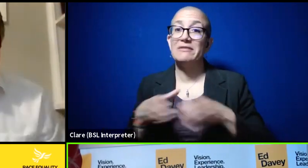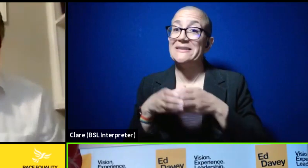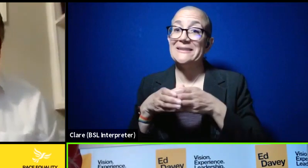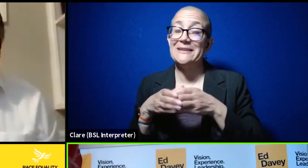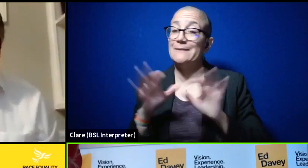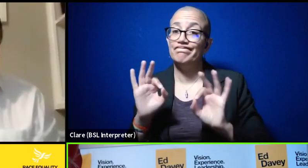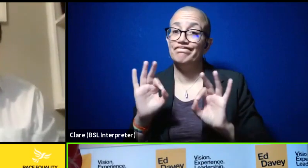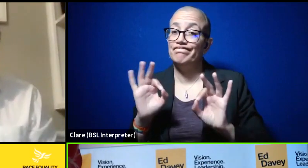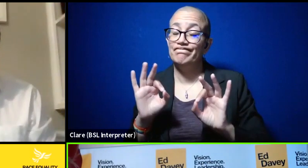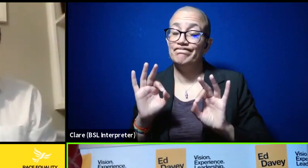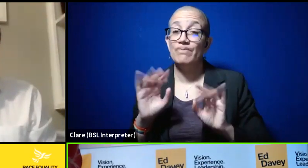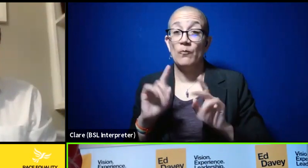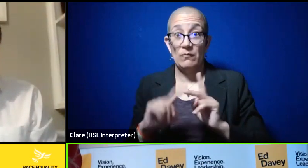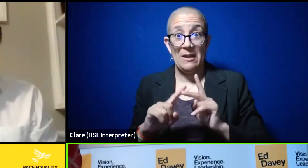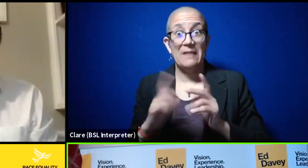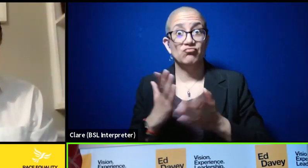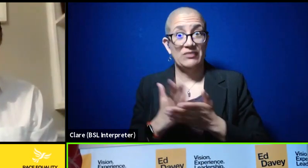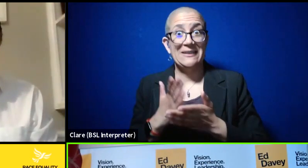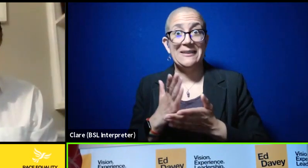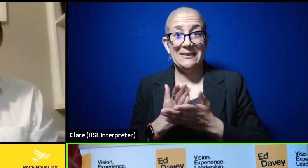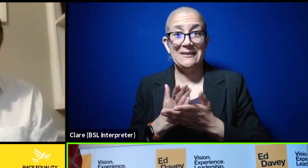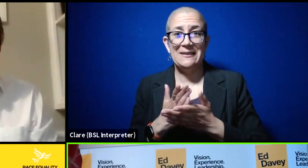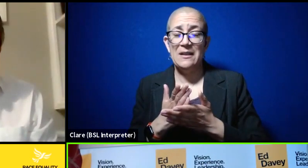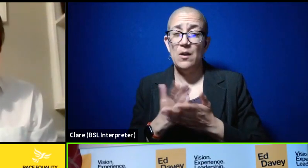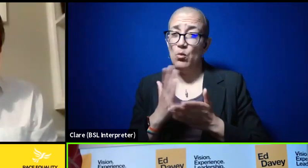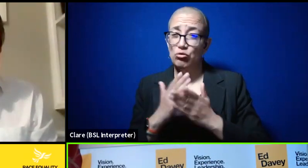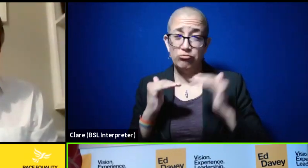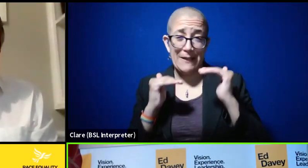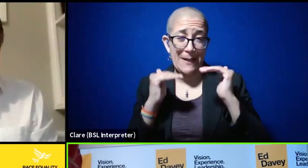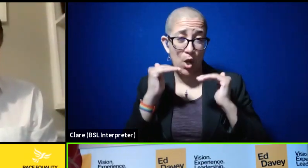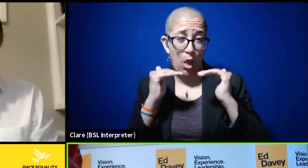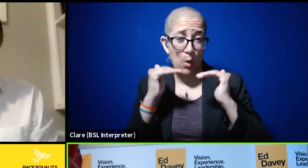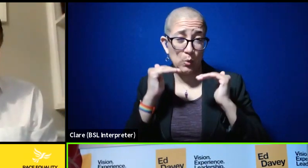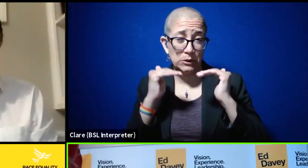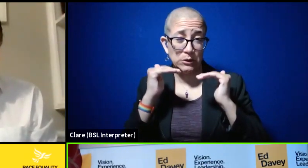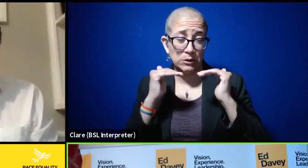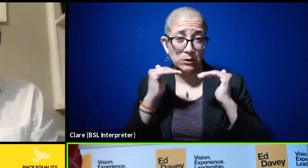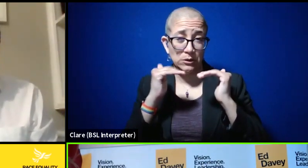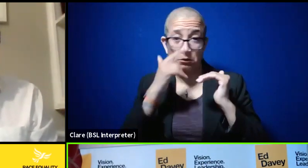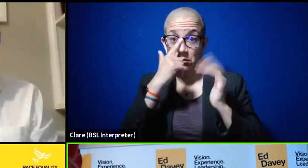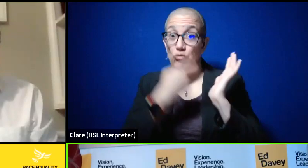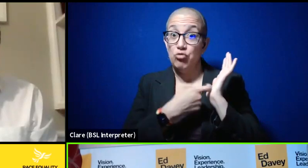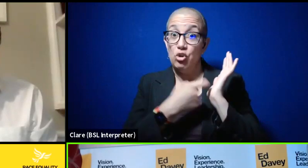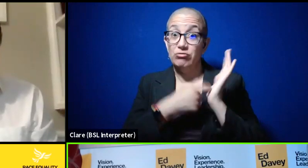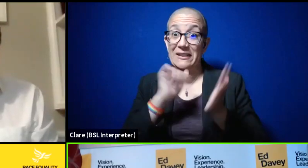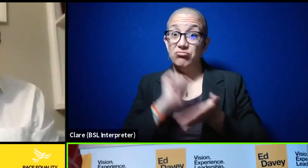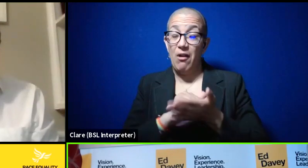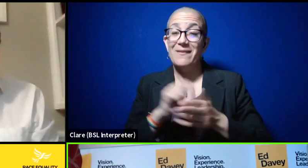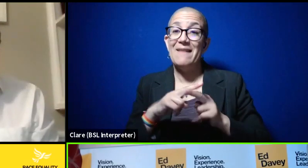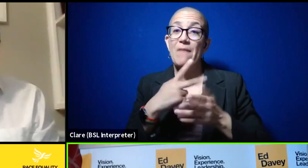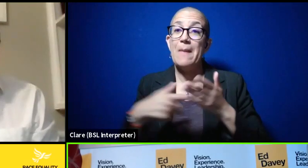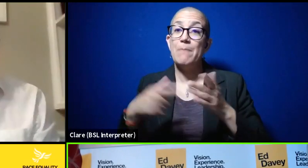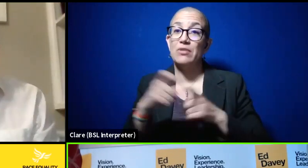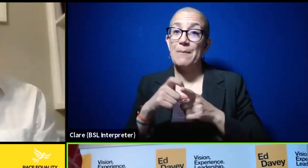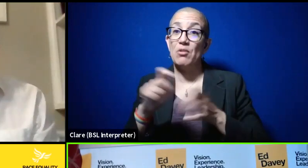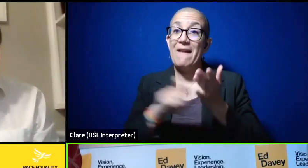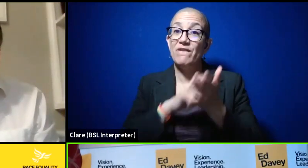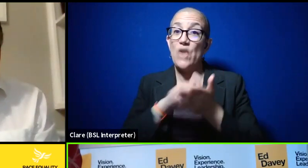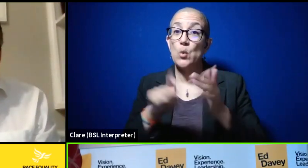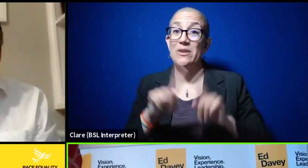it was really close. And Roderick's right in the sense that if Liberal Democrats had voted different